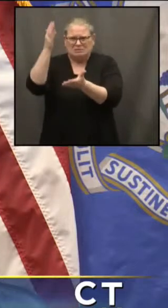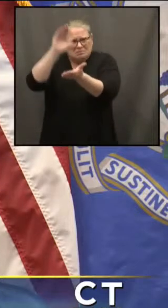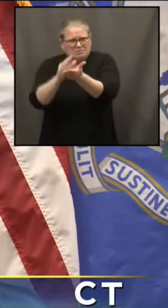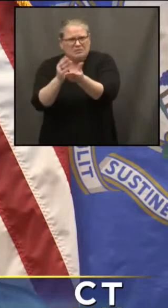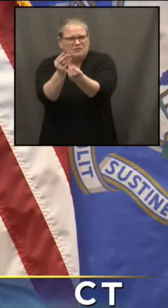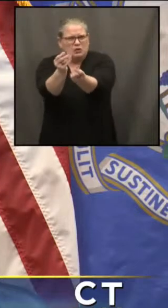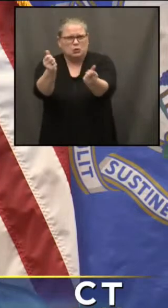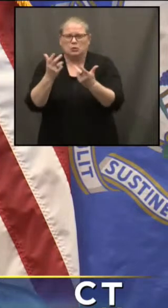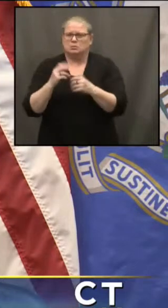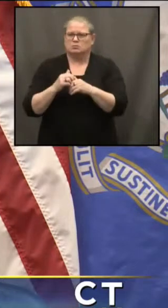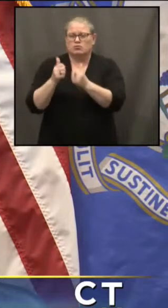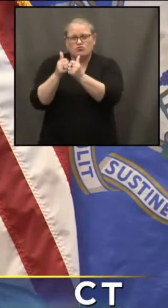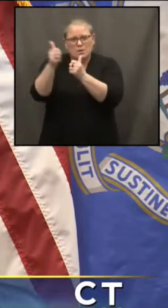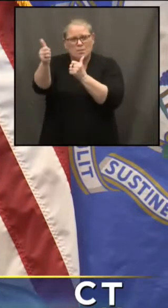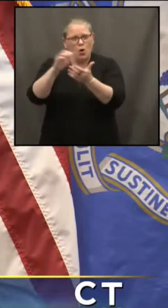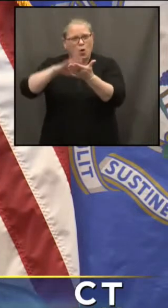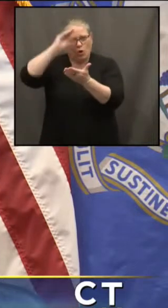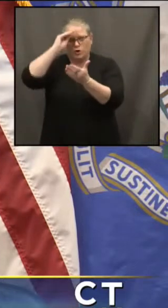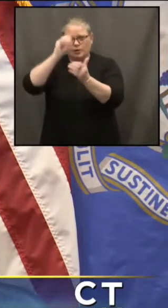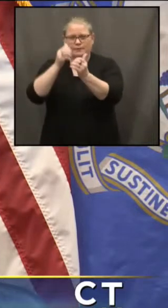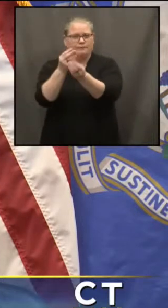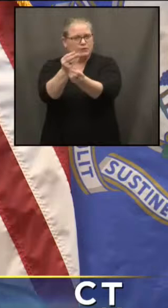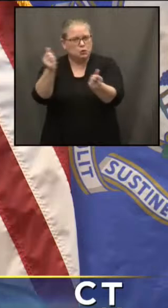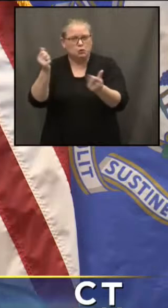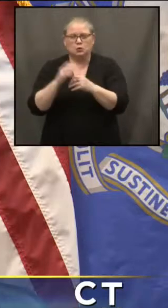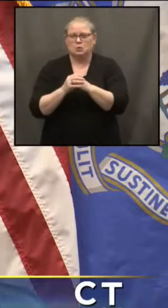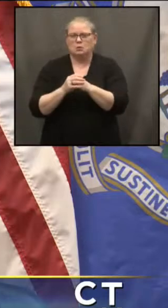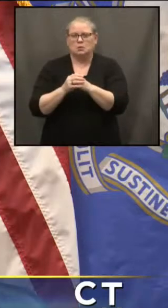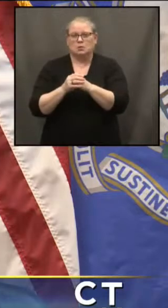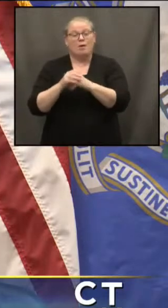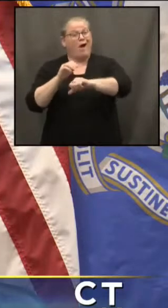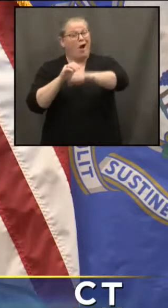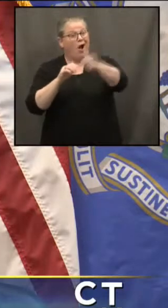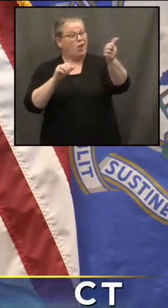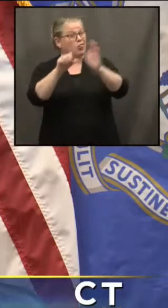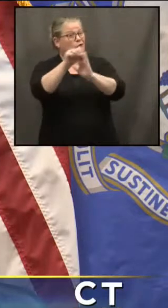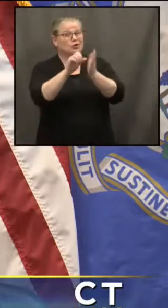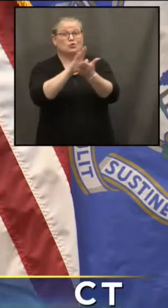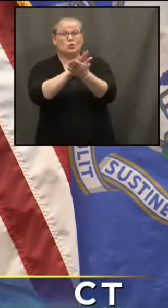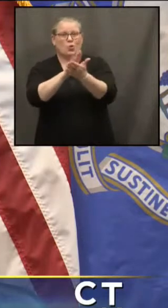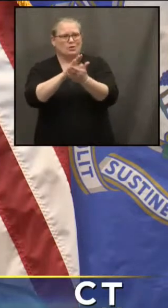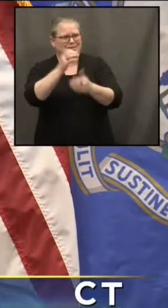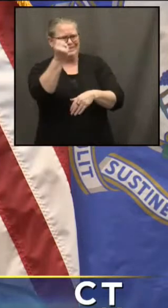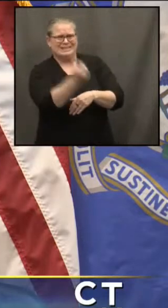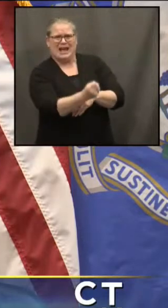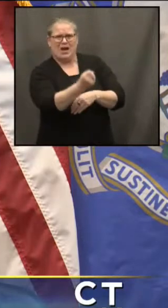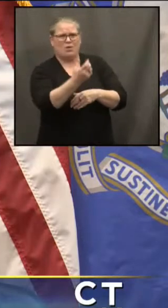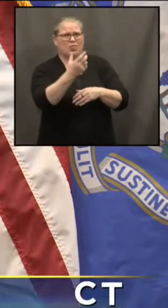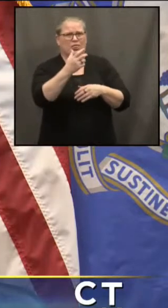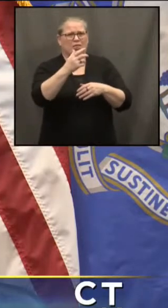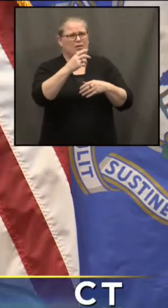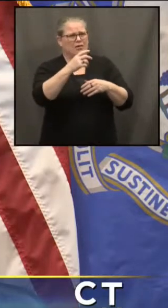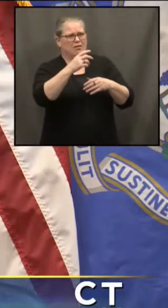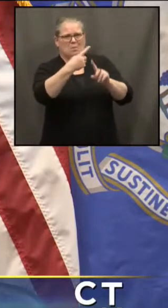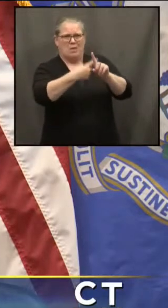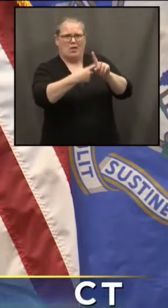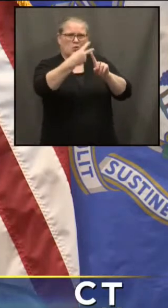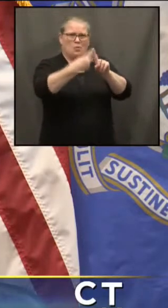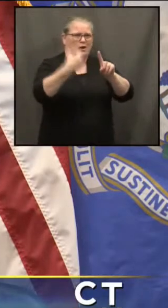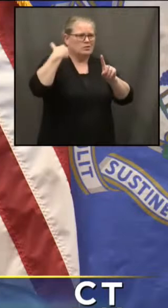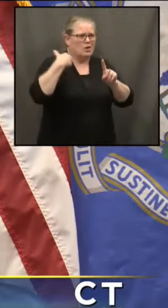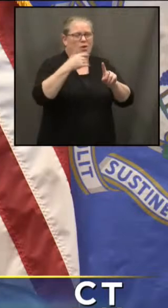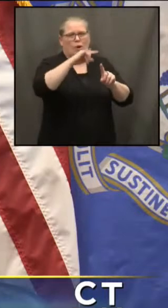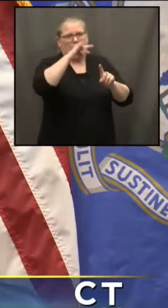that wasn't true of some of the school systems down south a month or two ago when they were flaring up and not wearing masks, where kids were